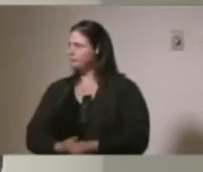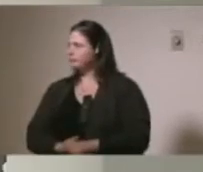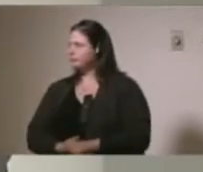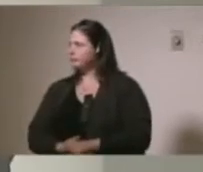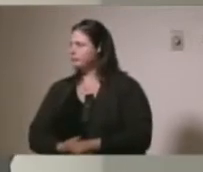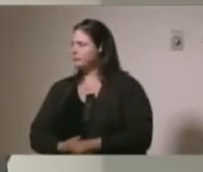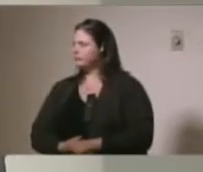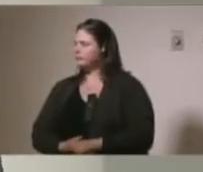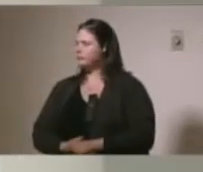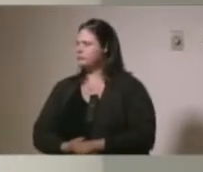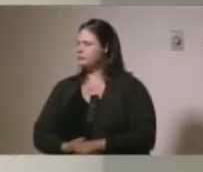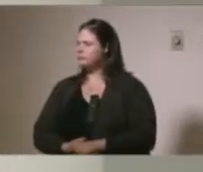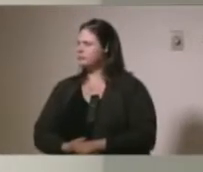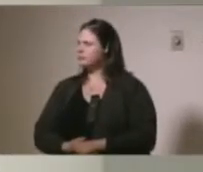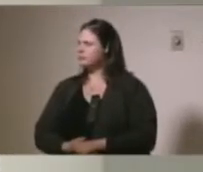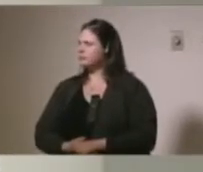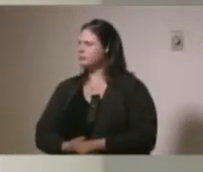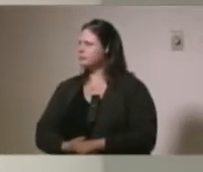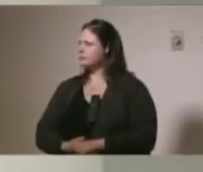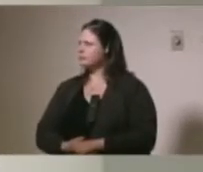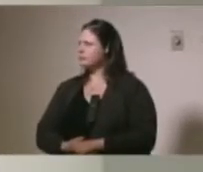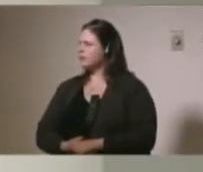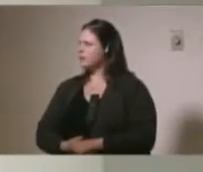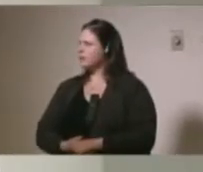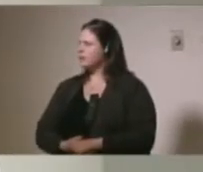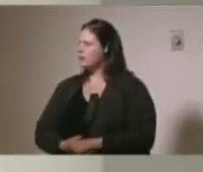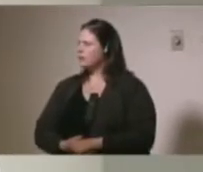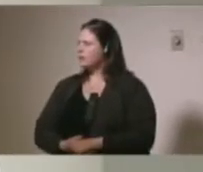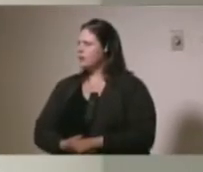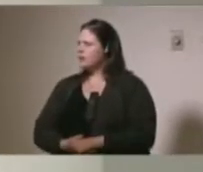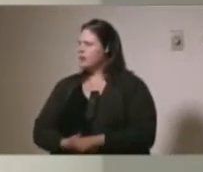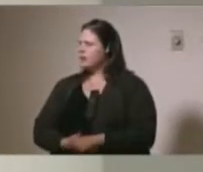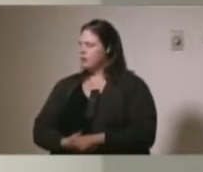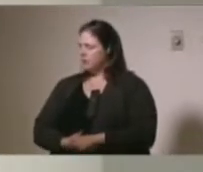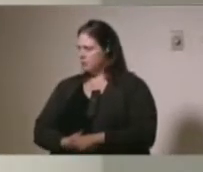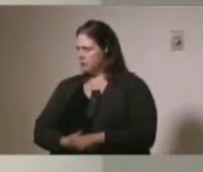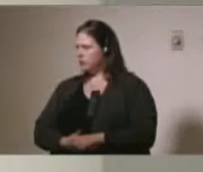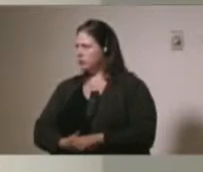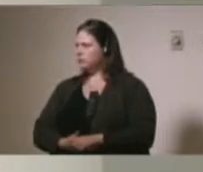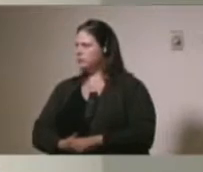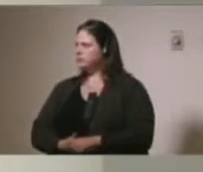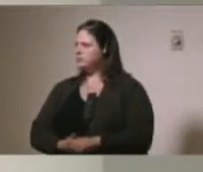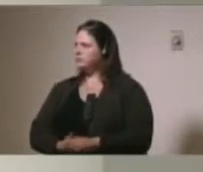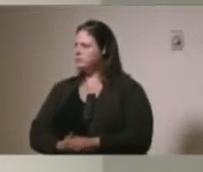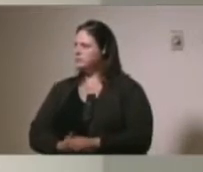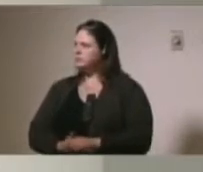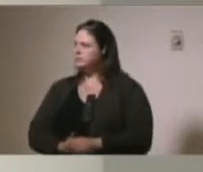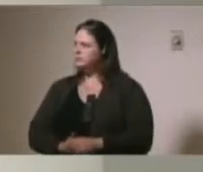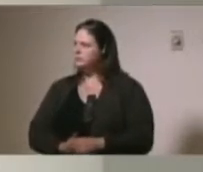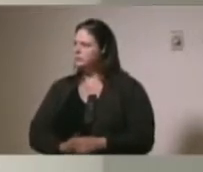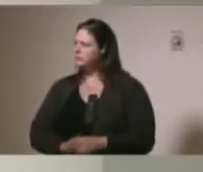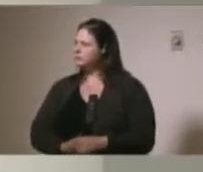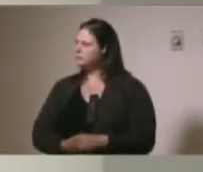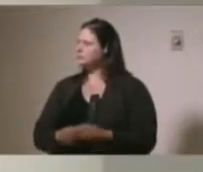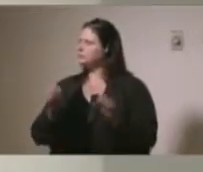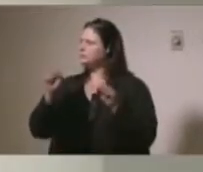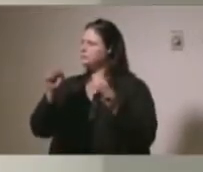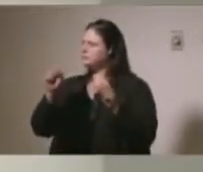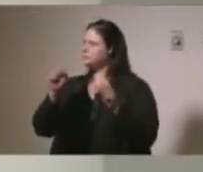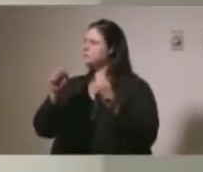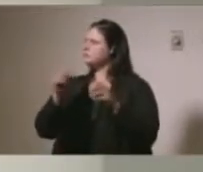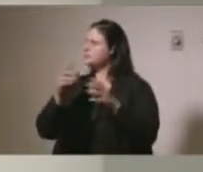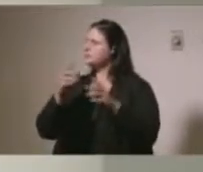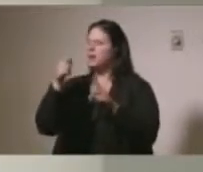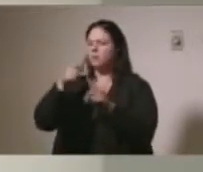So the next one I'm saying is the viability and the point of difference for Kiwibank. So